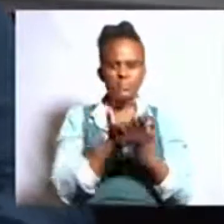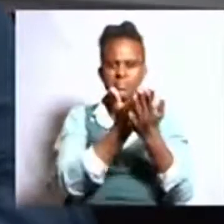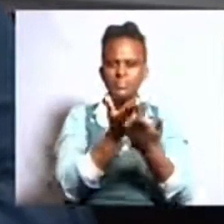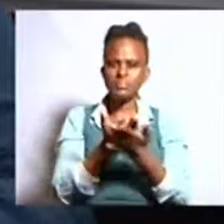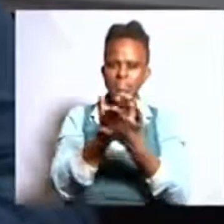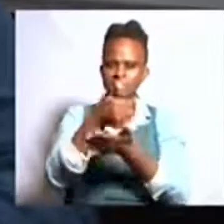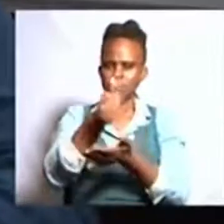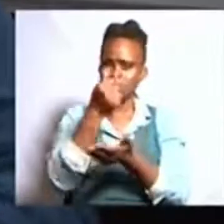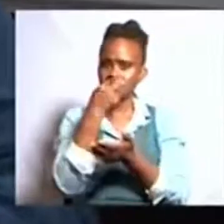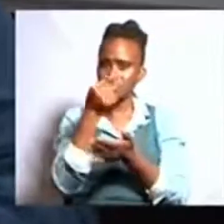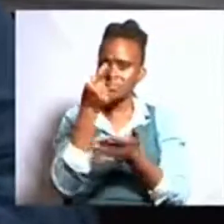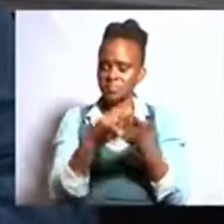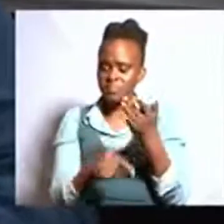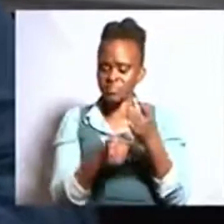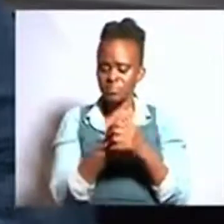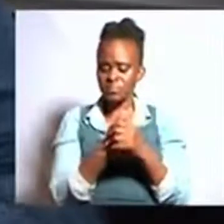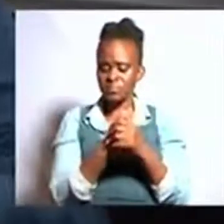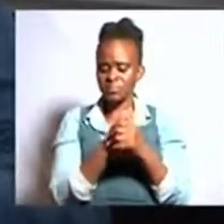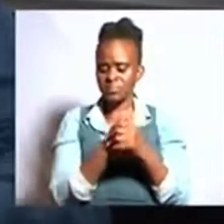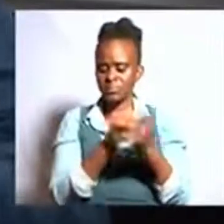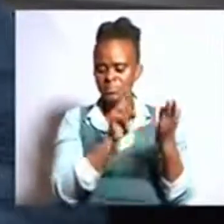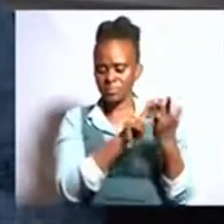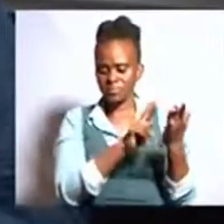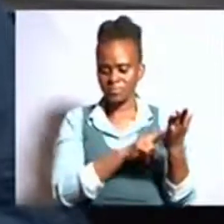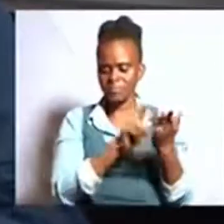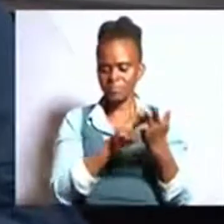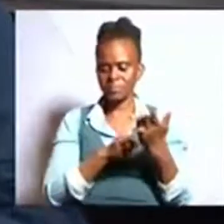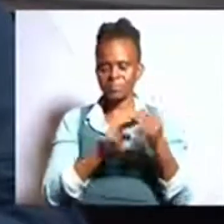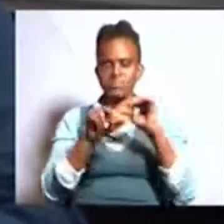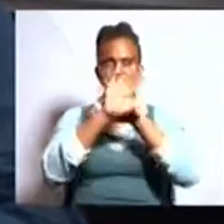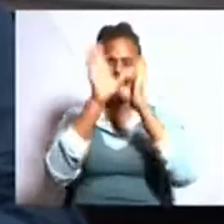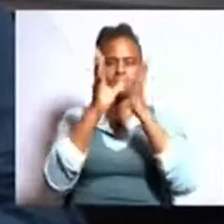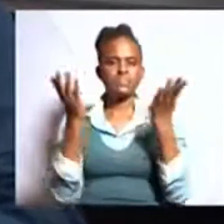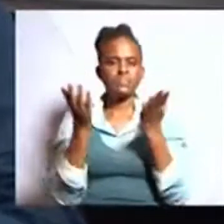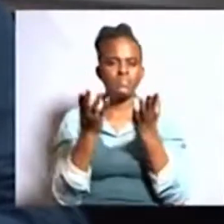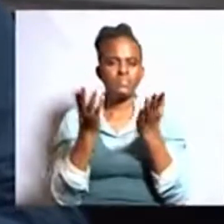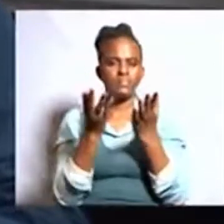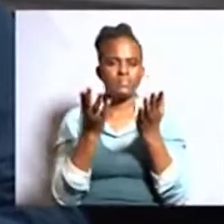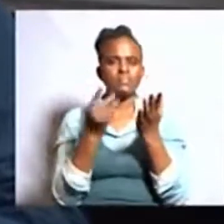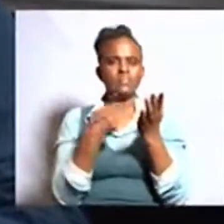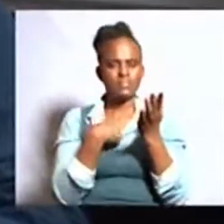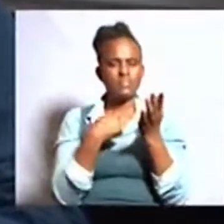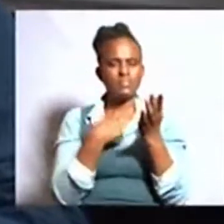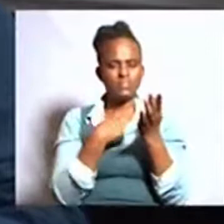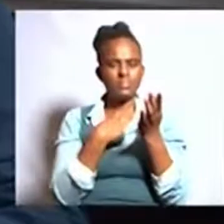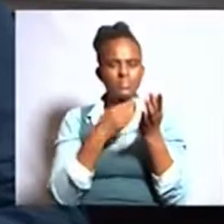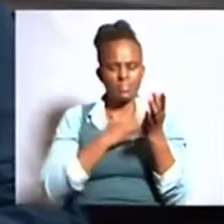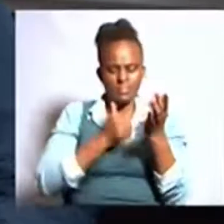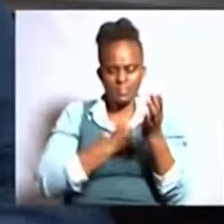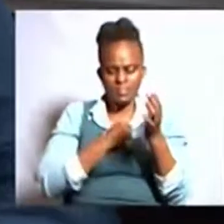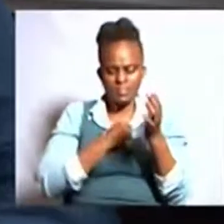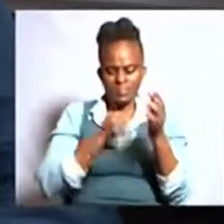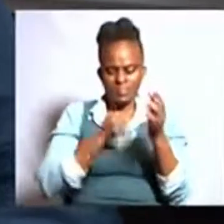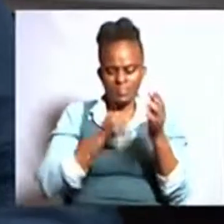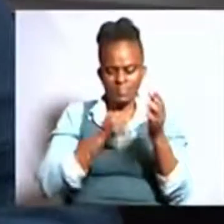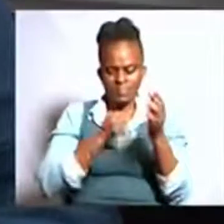saying the rules were not clear. I, for one, am an advocate